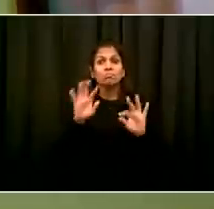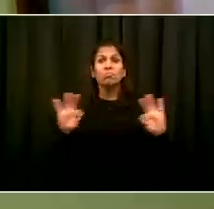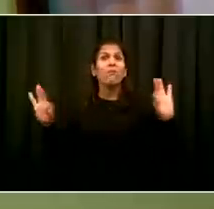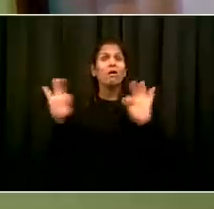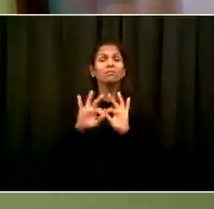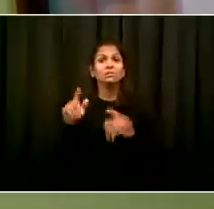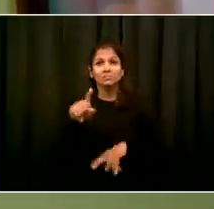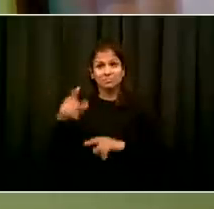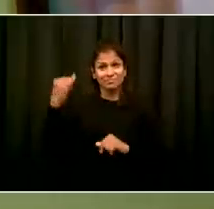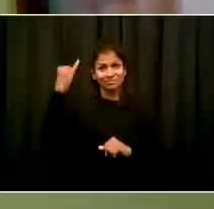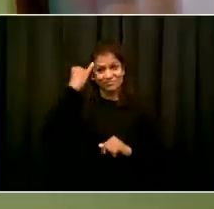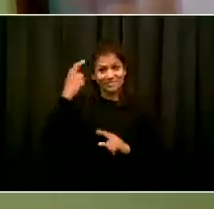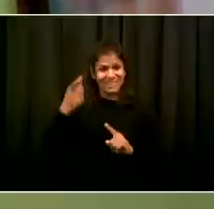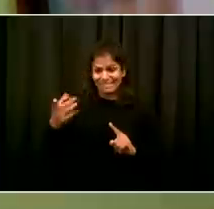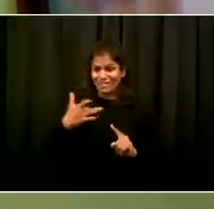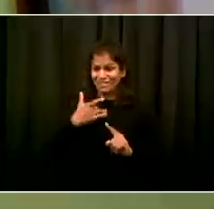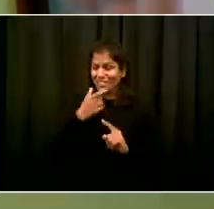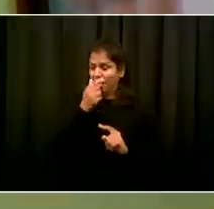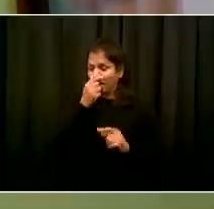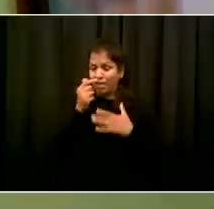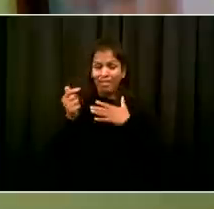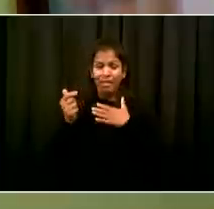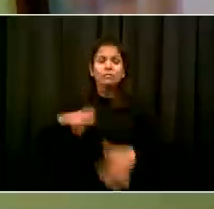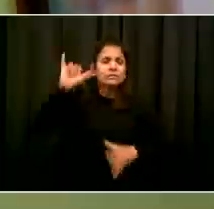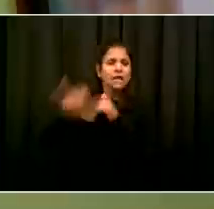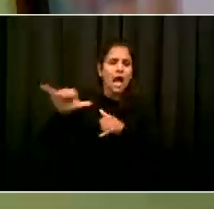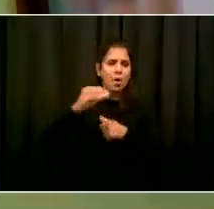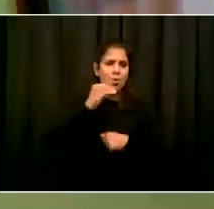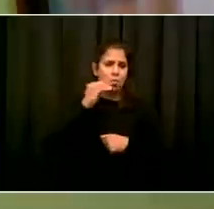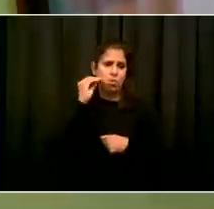We have seen evidence from everywhere around the world